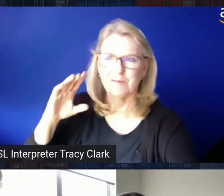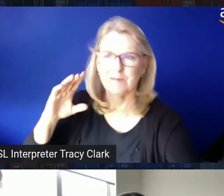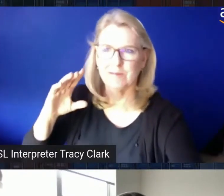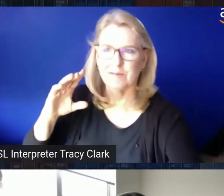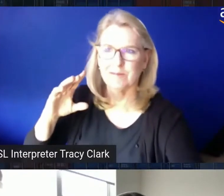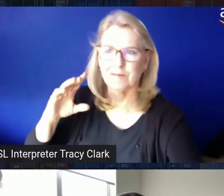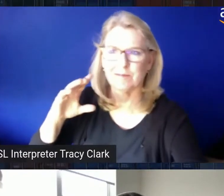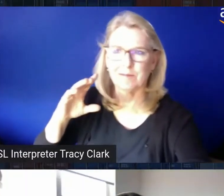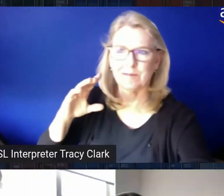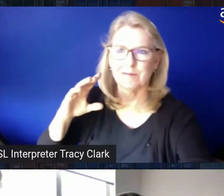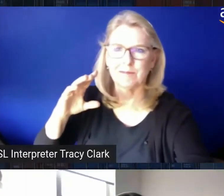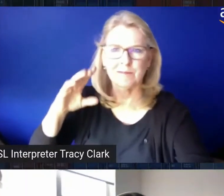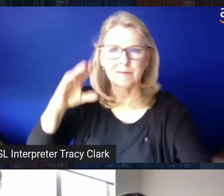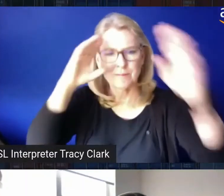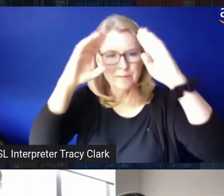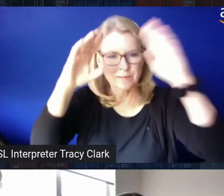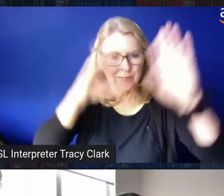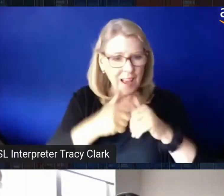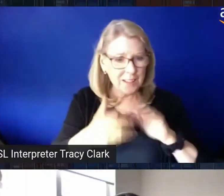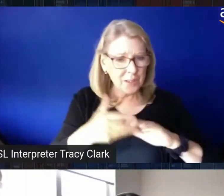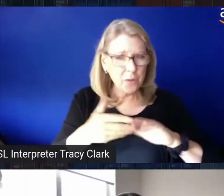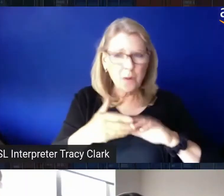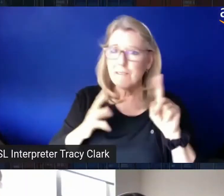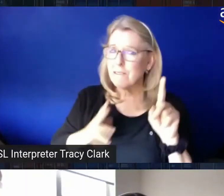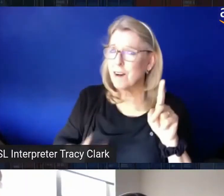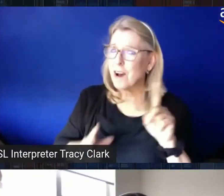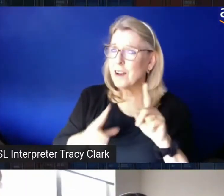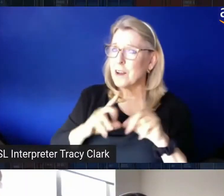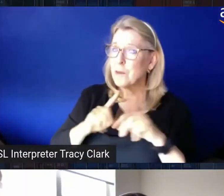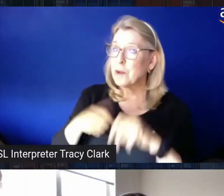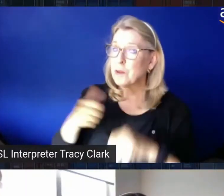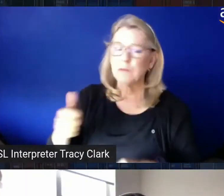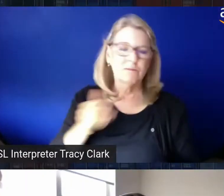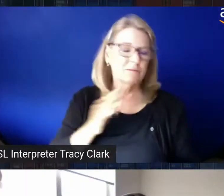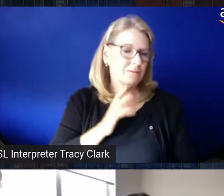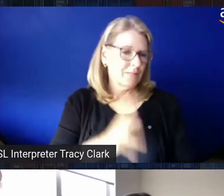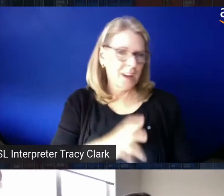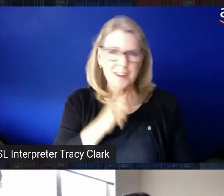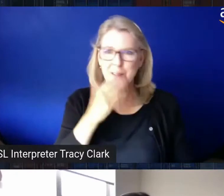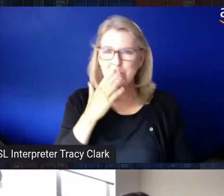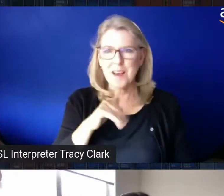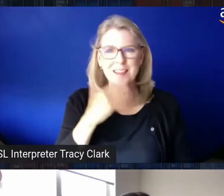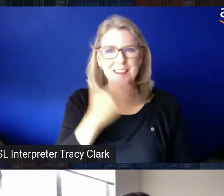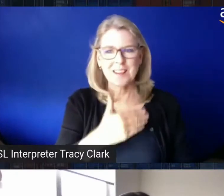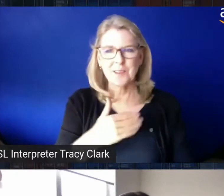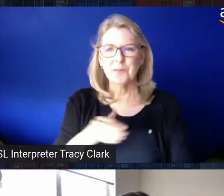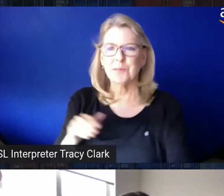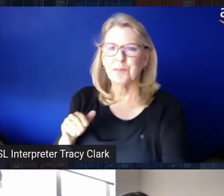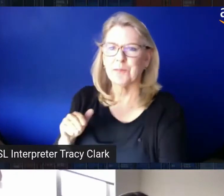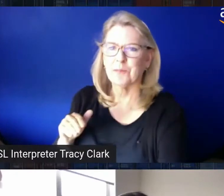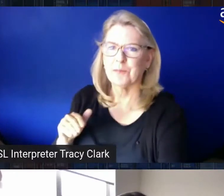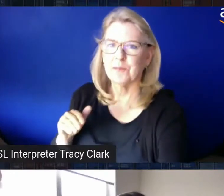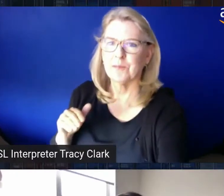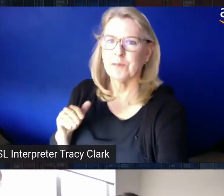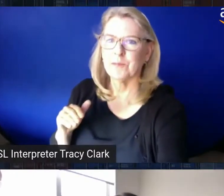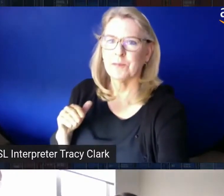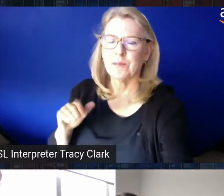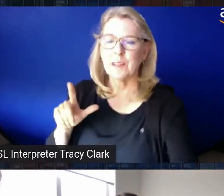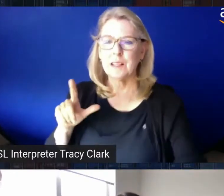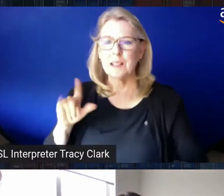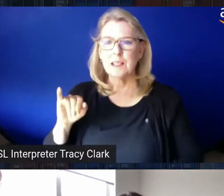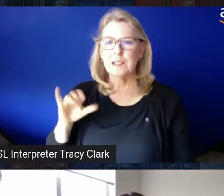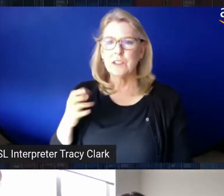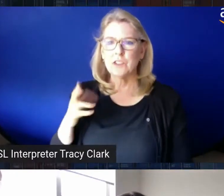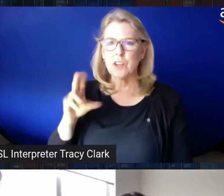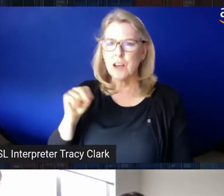yourself? Not too bad, thank you. So, Lee Chun, tell me what you do at Amazon, what you've been working on.